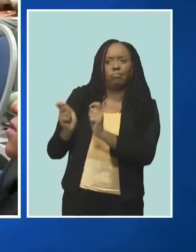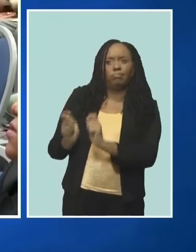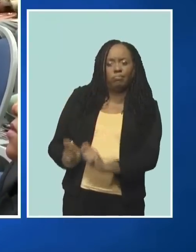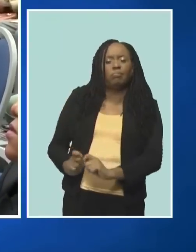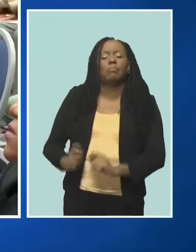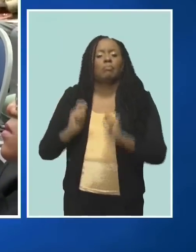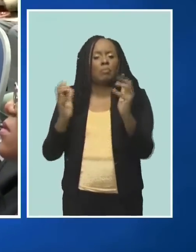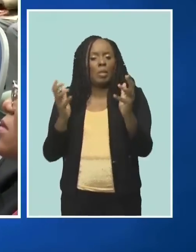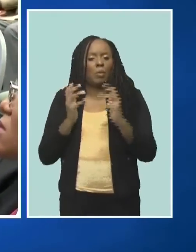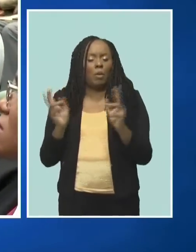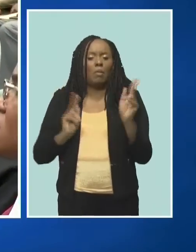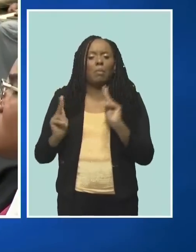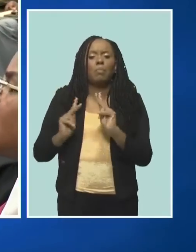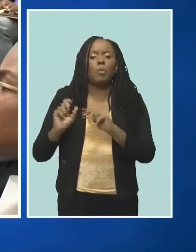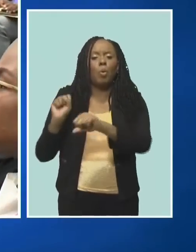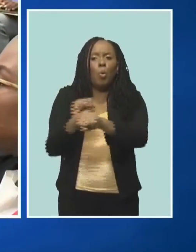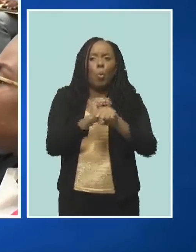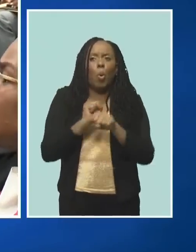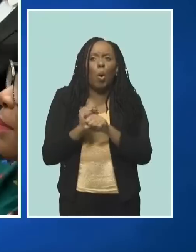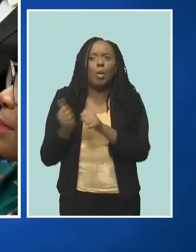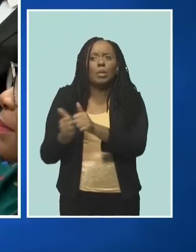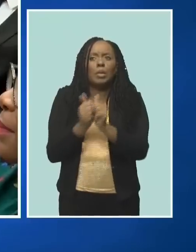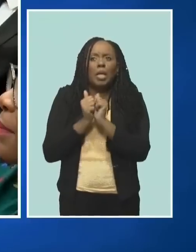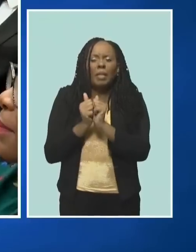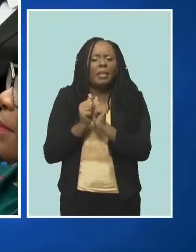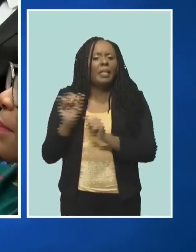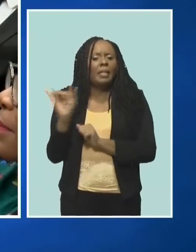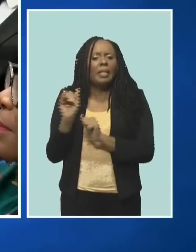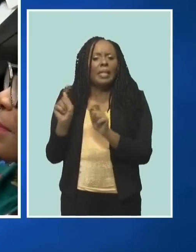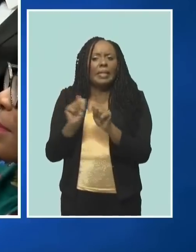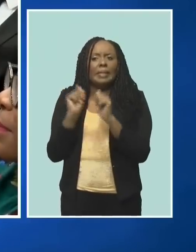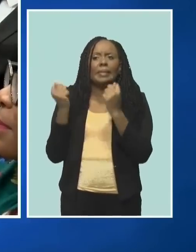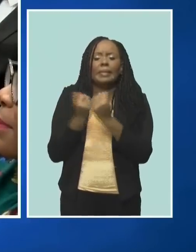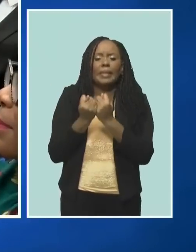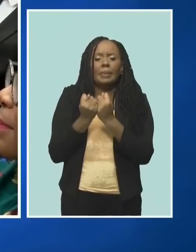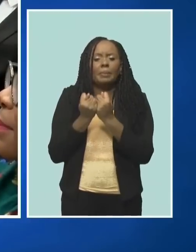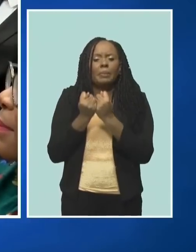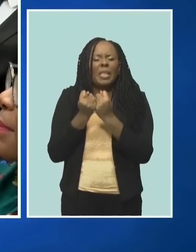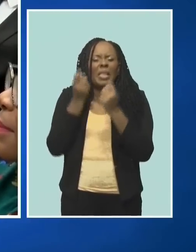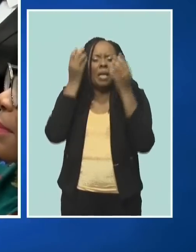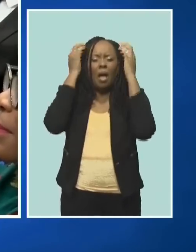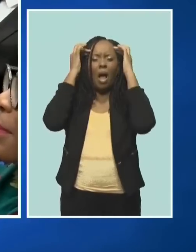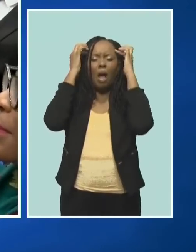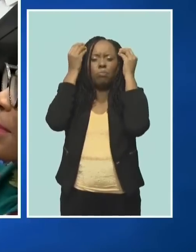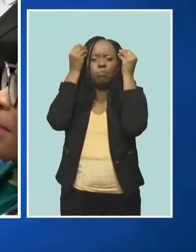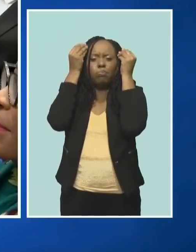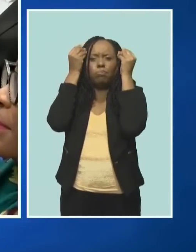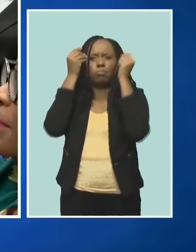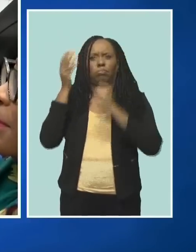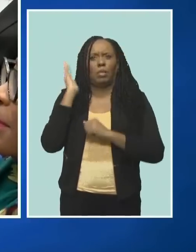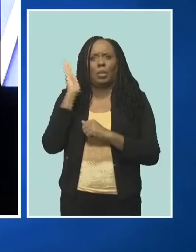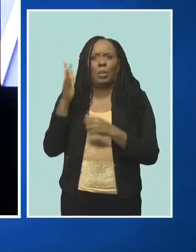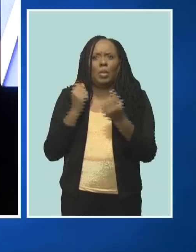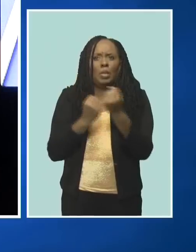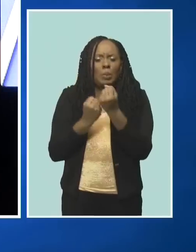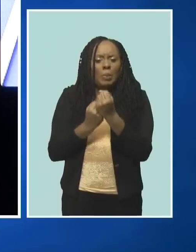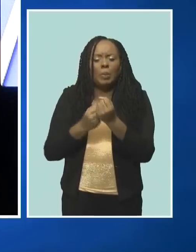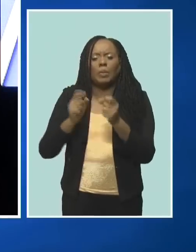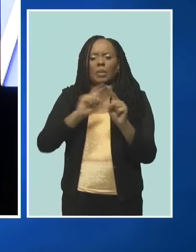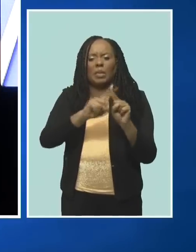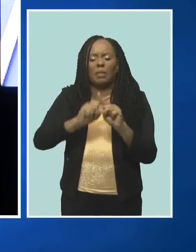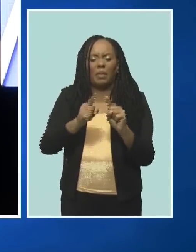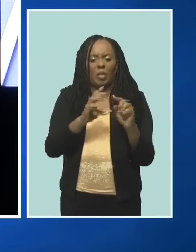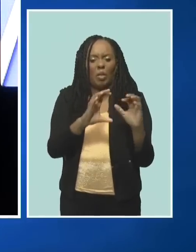promoting teamwork and critical thinking. Classrooms will support different group configurations,